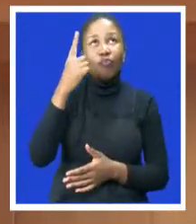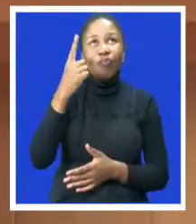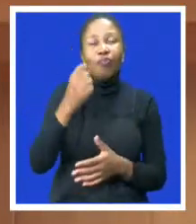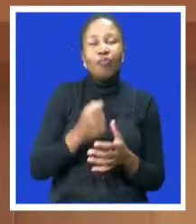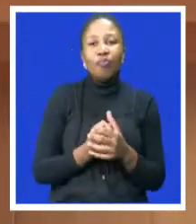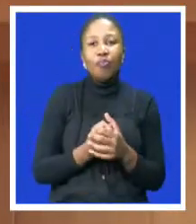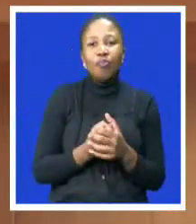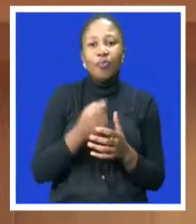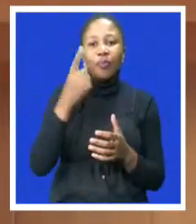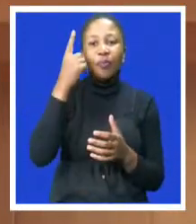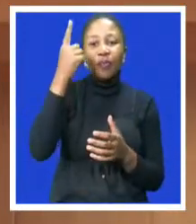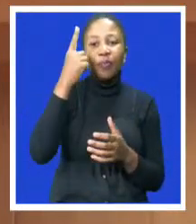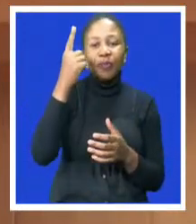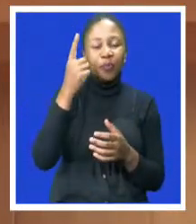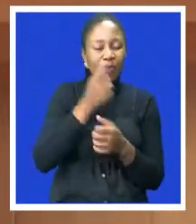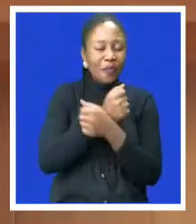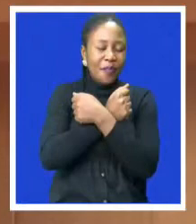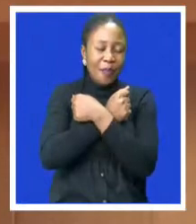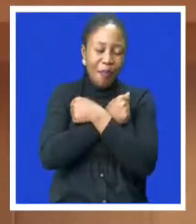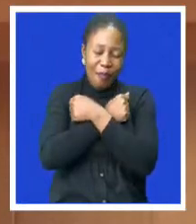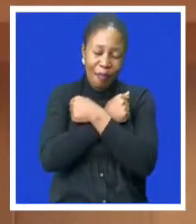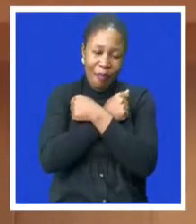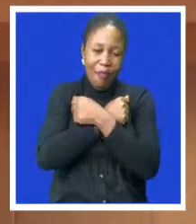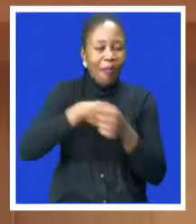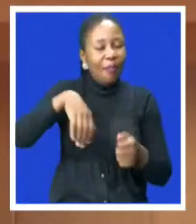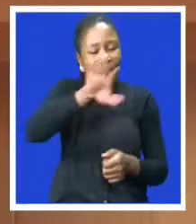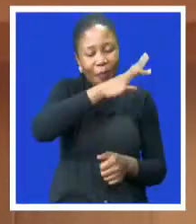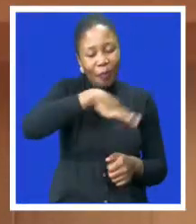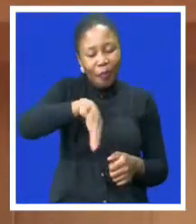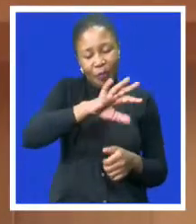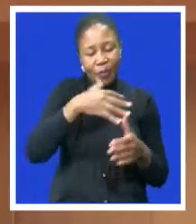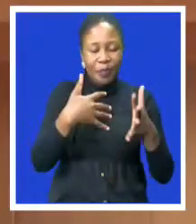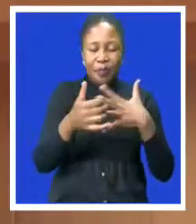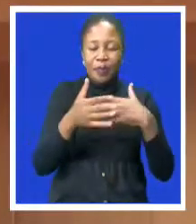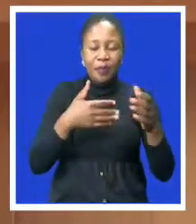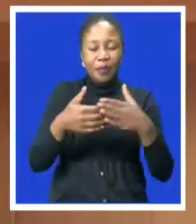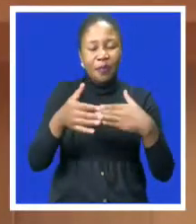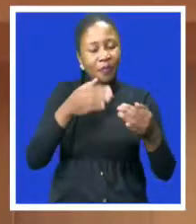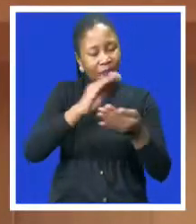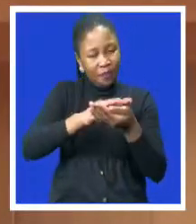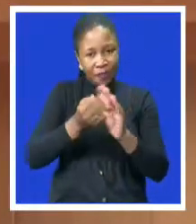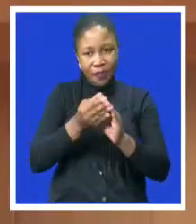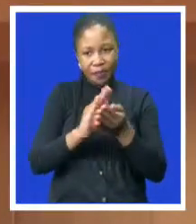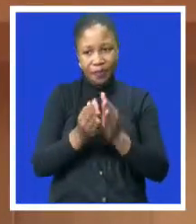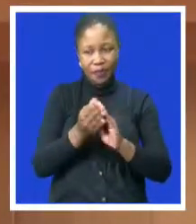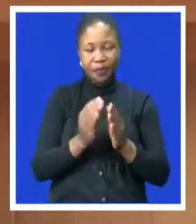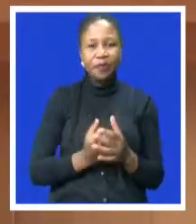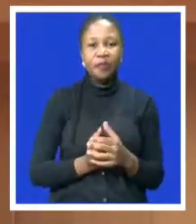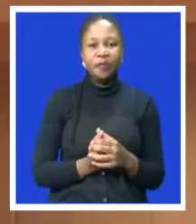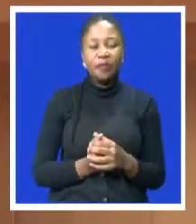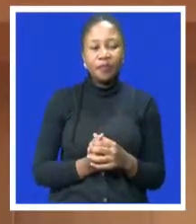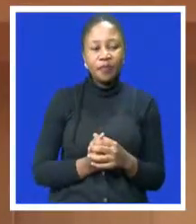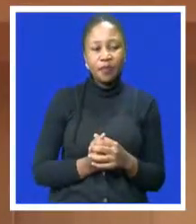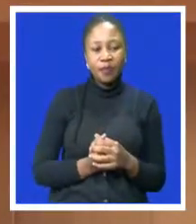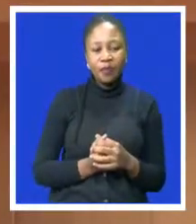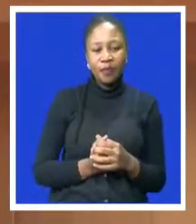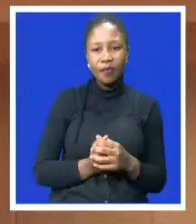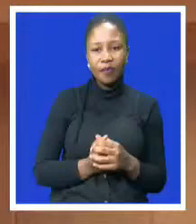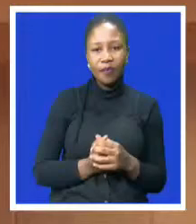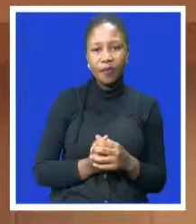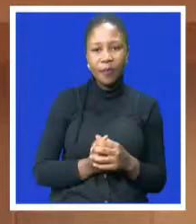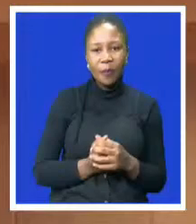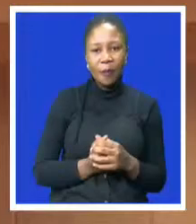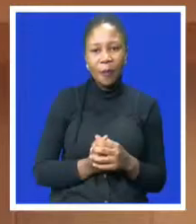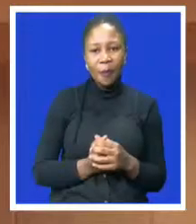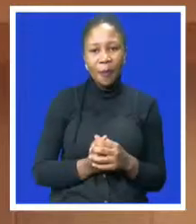made. He loves what he created. So that is why today we are going to look at him taking care